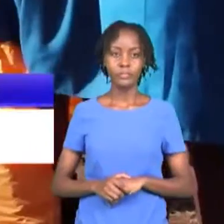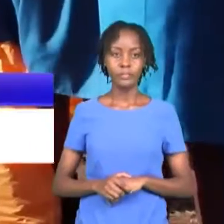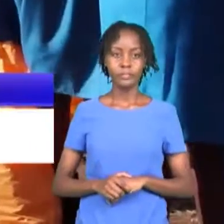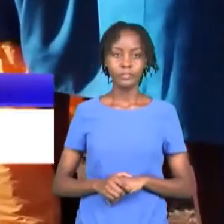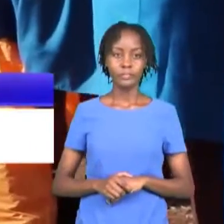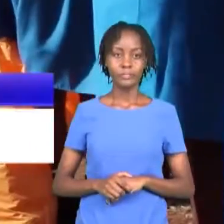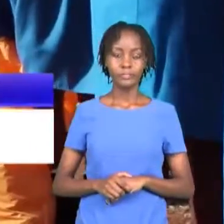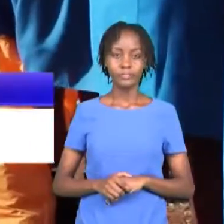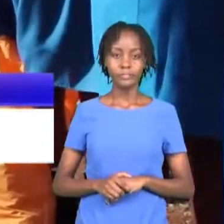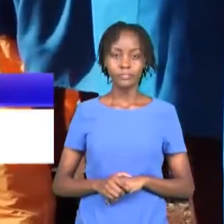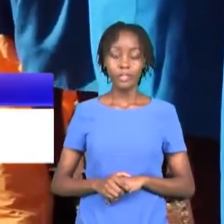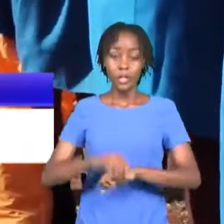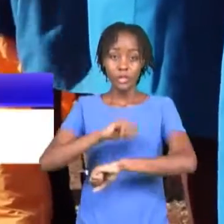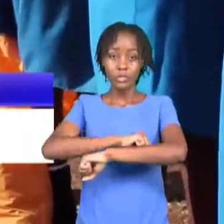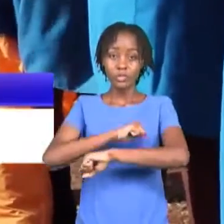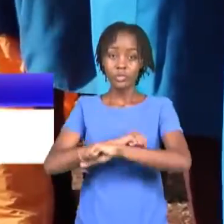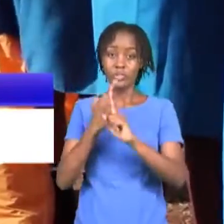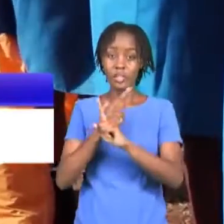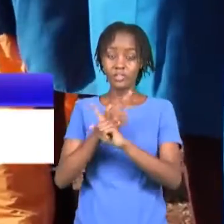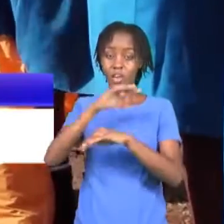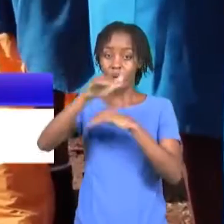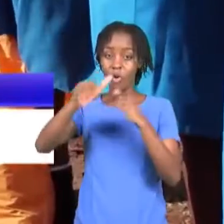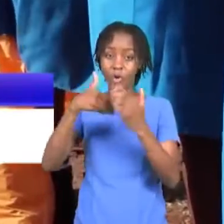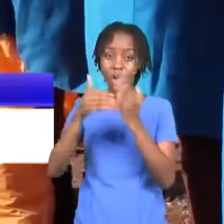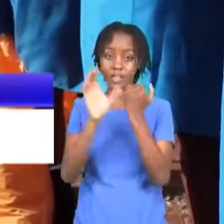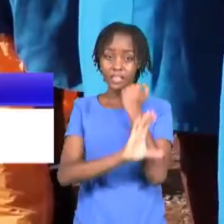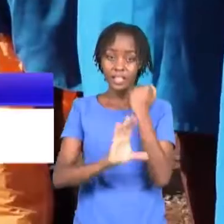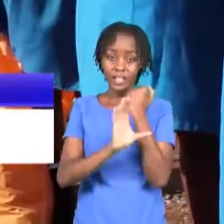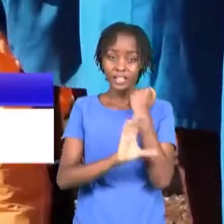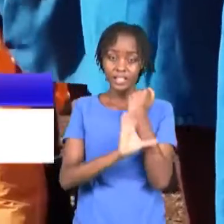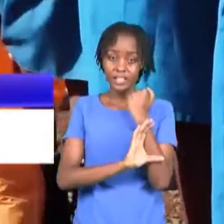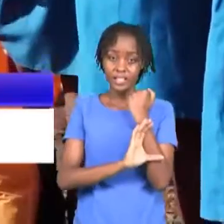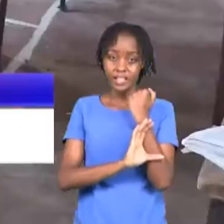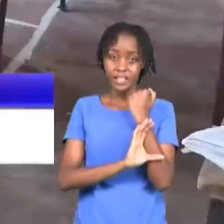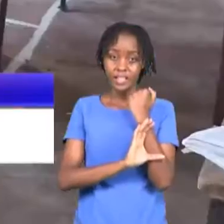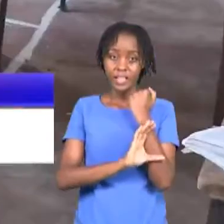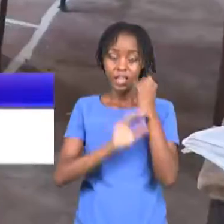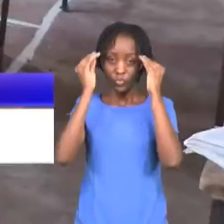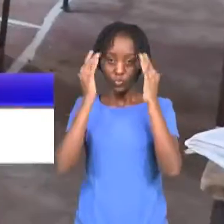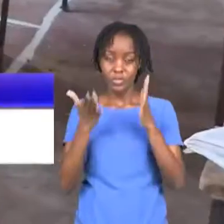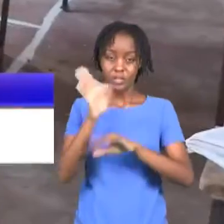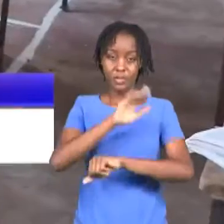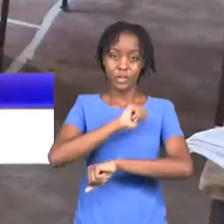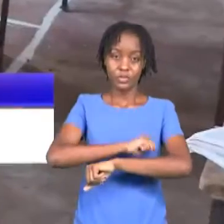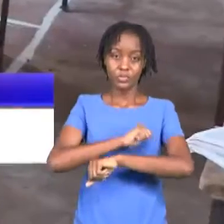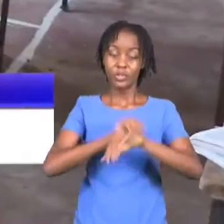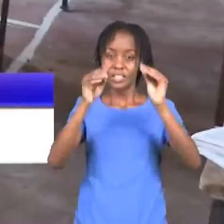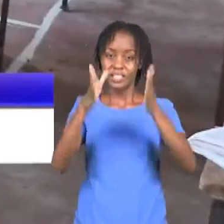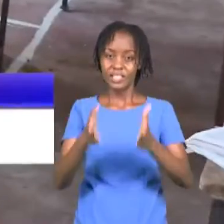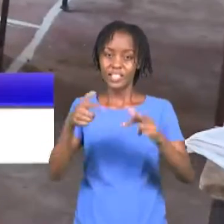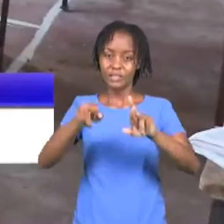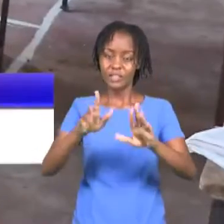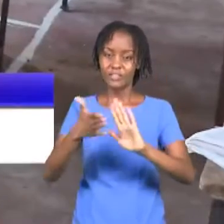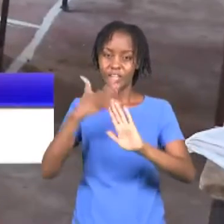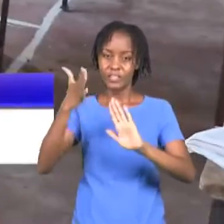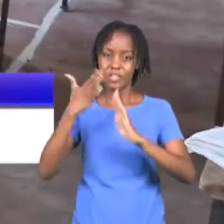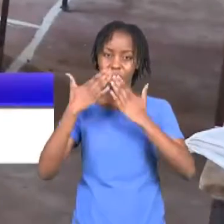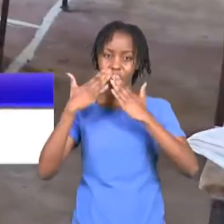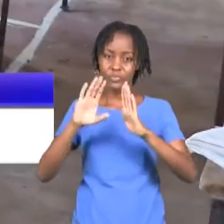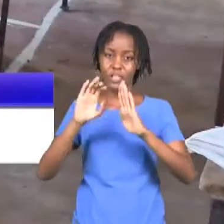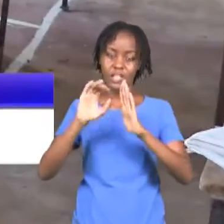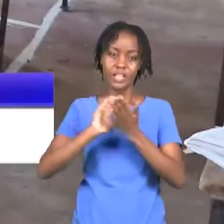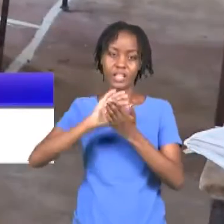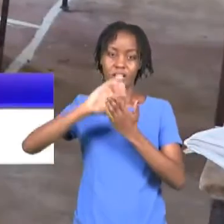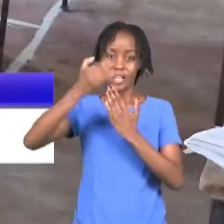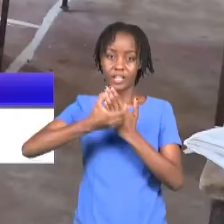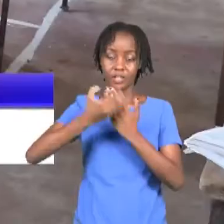As different schools countrywide continue to receive learners, teachers are in a rush to complete the syllabus by the end of this year to meet the